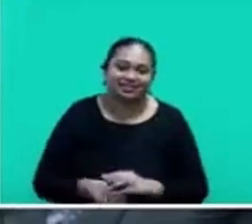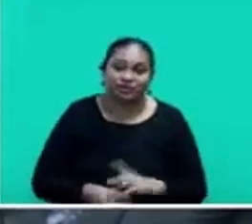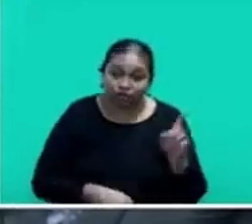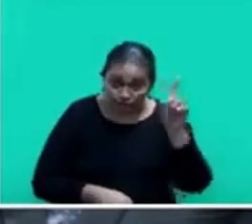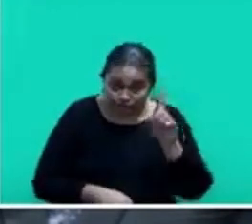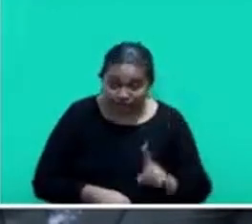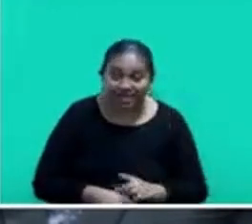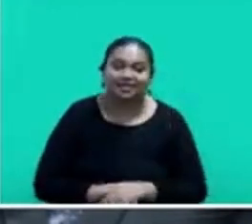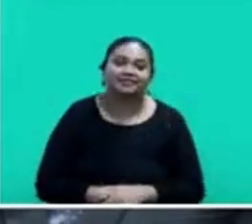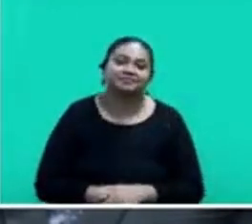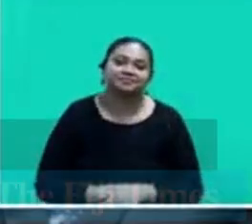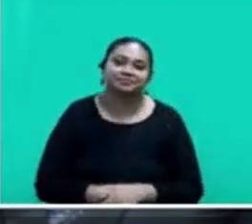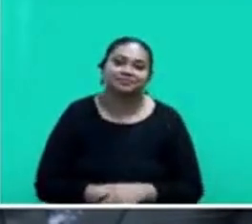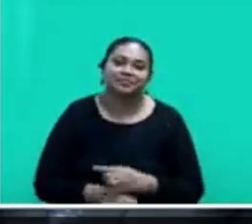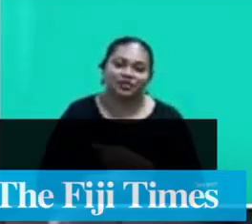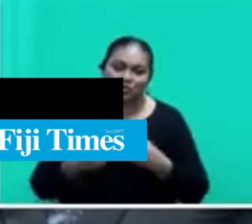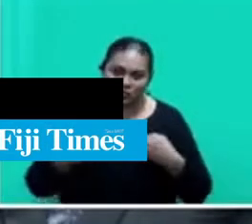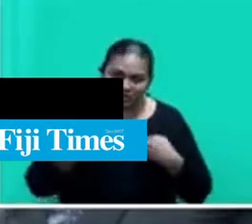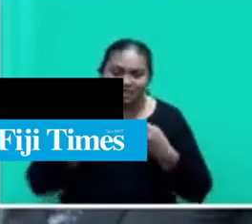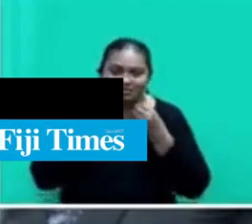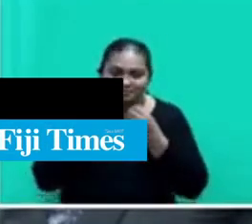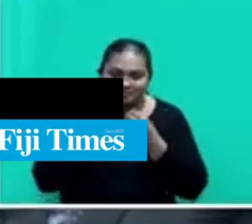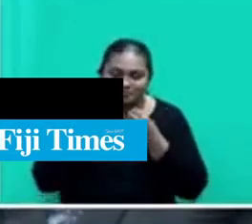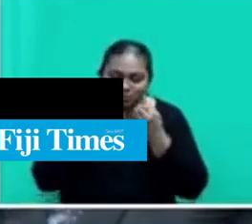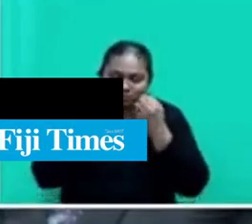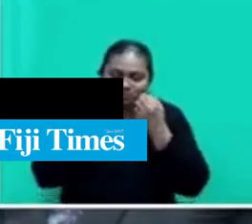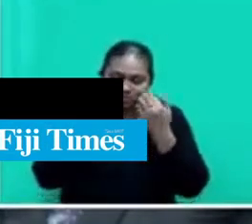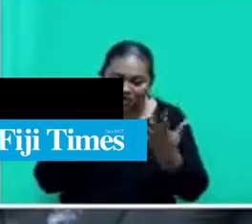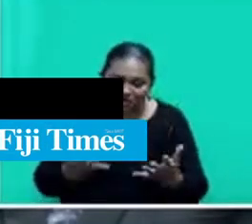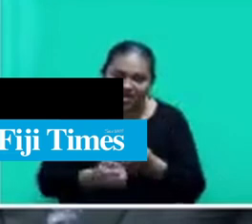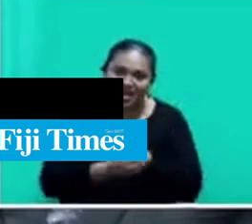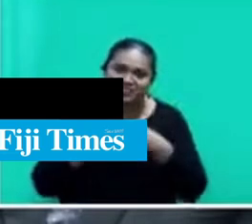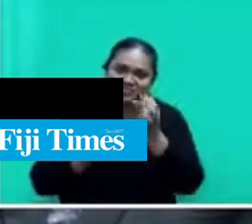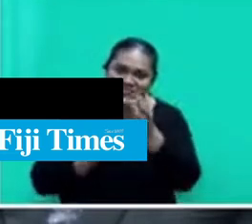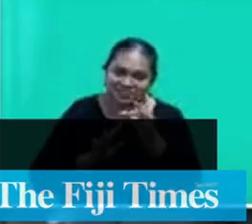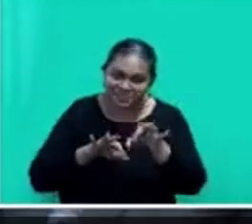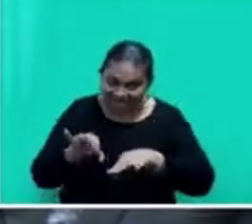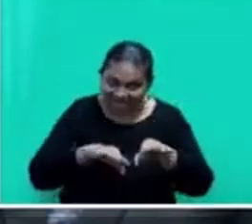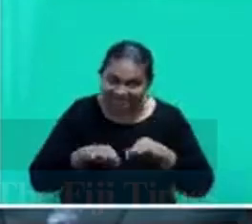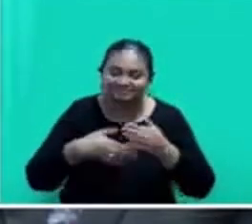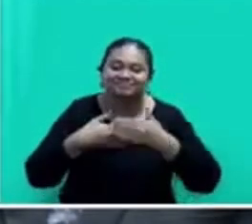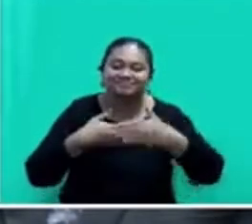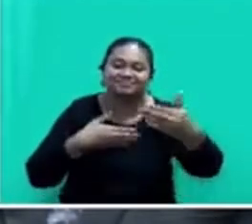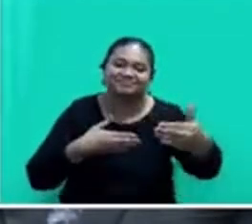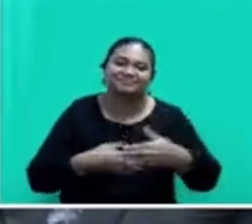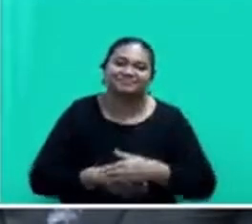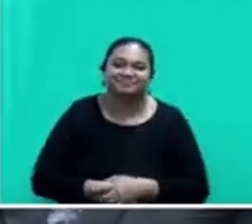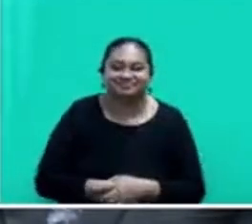Today, Mr Speaker, we unveil our plans with clear strategies and financial commitments for the next fiscal year.